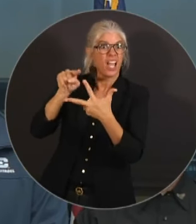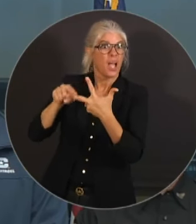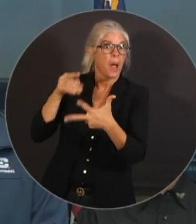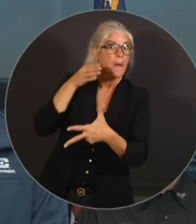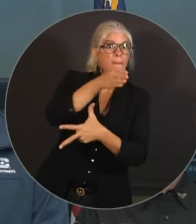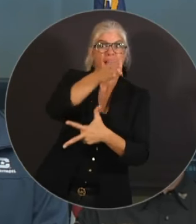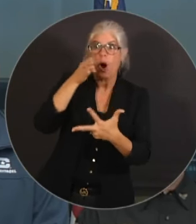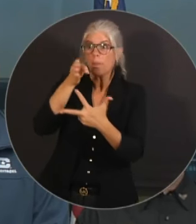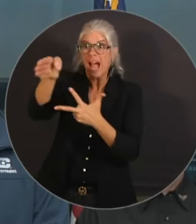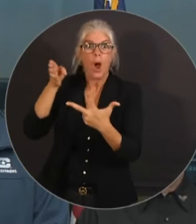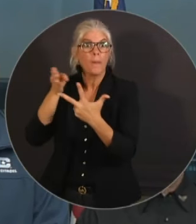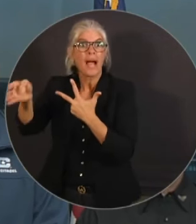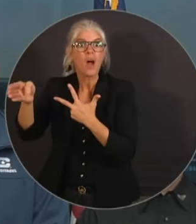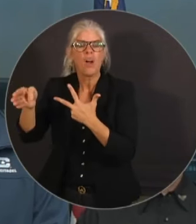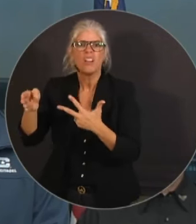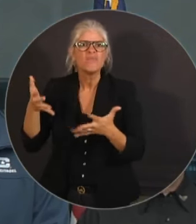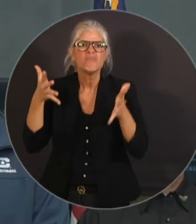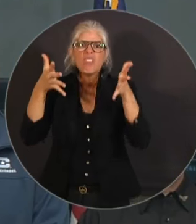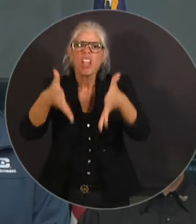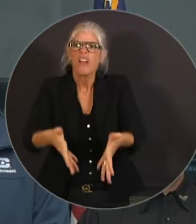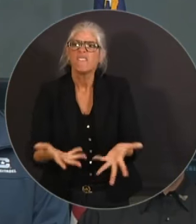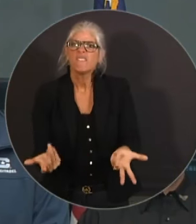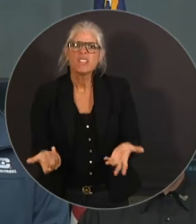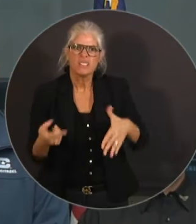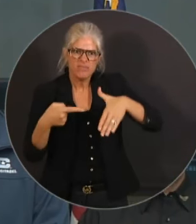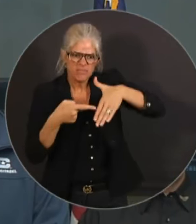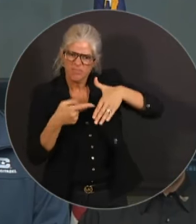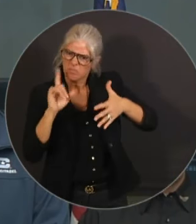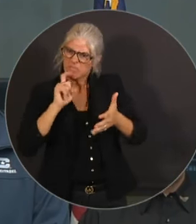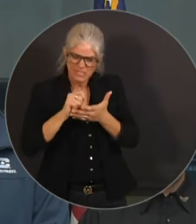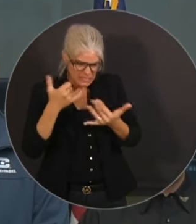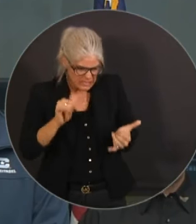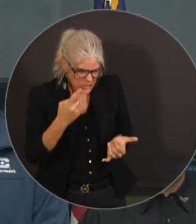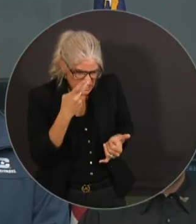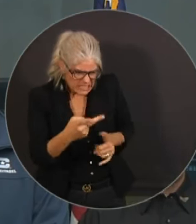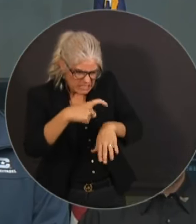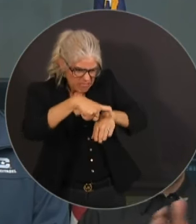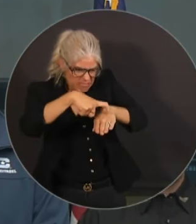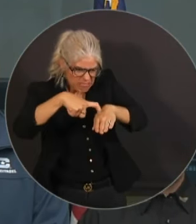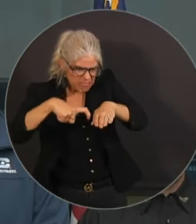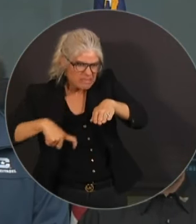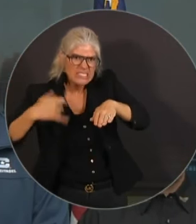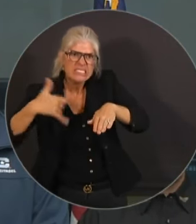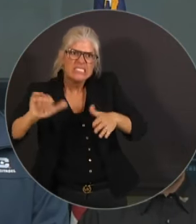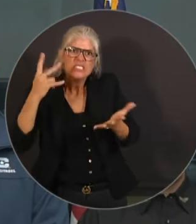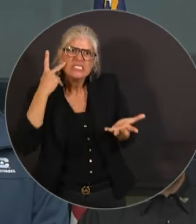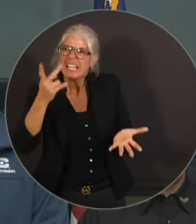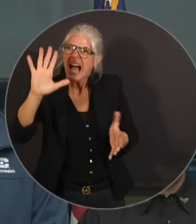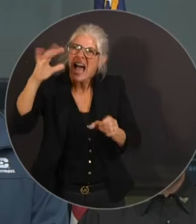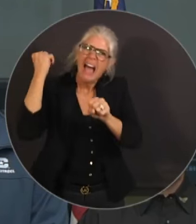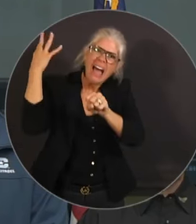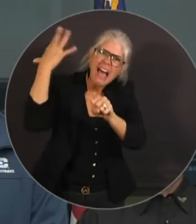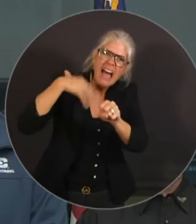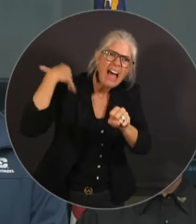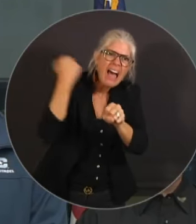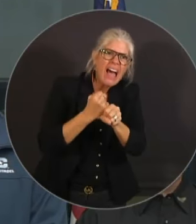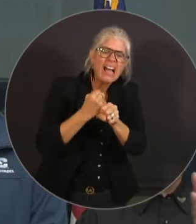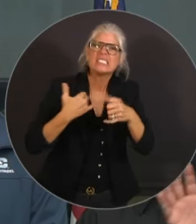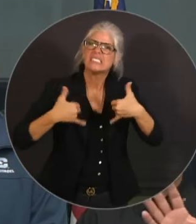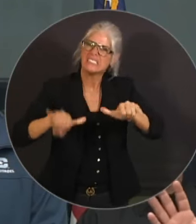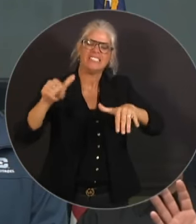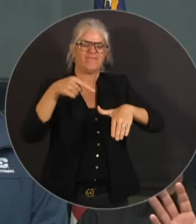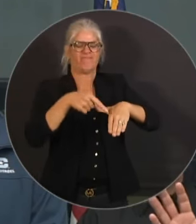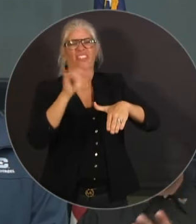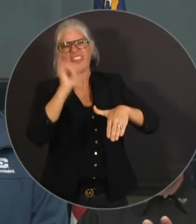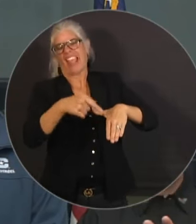a mark. And so I think people, when they see that 180 mile an hour, and I know it's weakened since then, and it's projected to be even weaker by the time it reaches, but